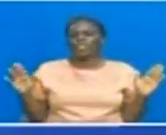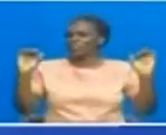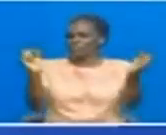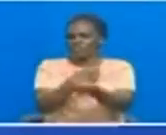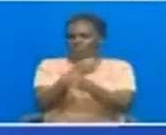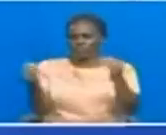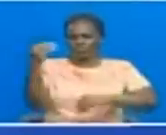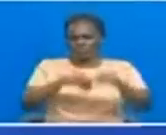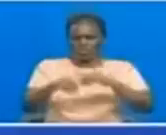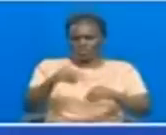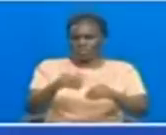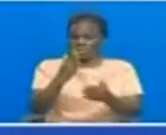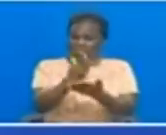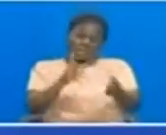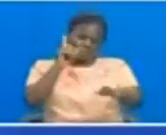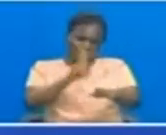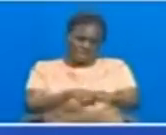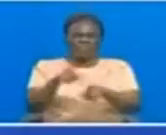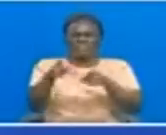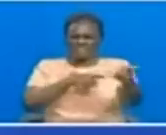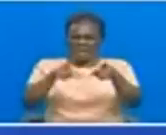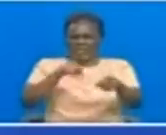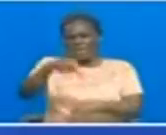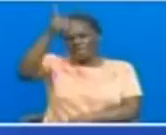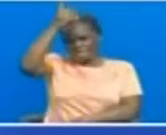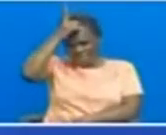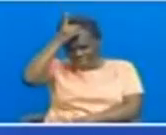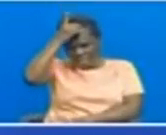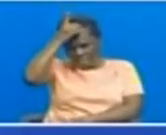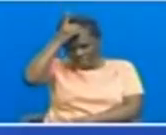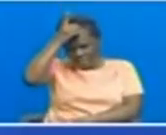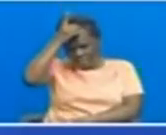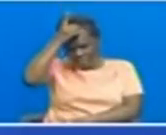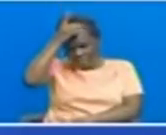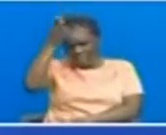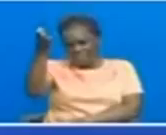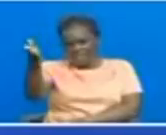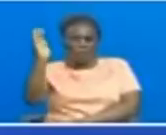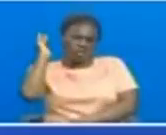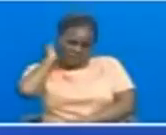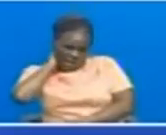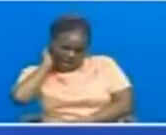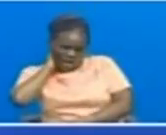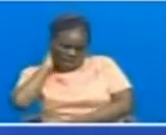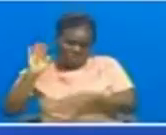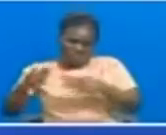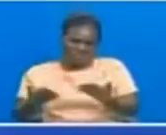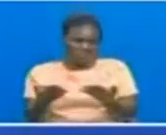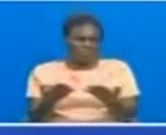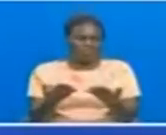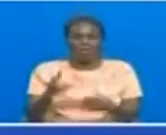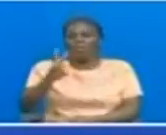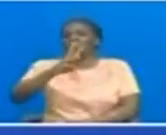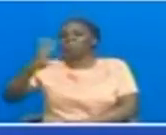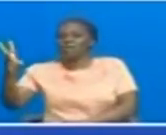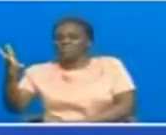following day. So sometimes people have to travel up country from Nairobi, go to Muranga, go to maybe